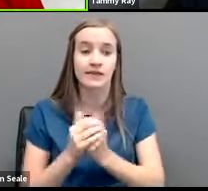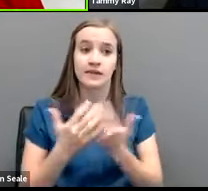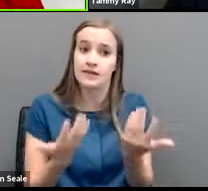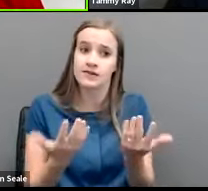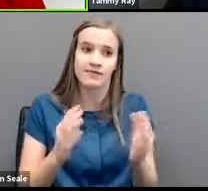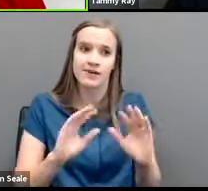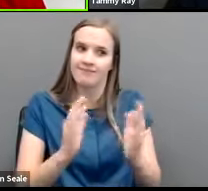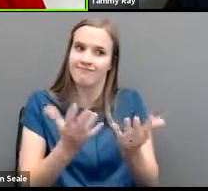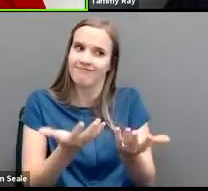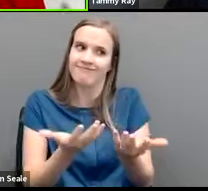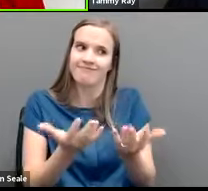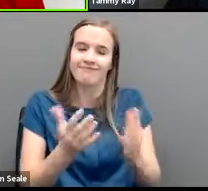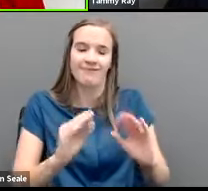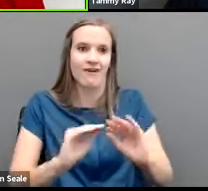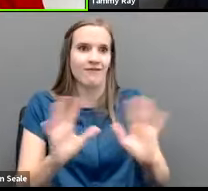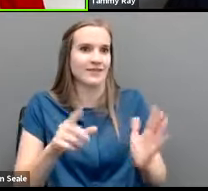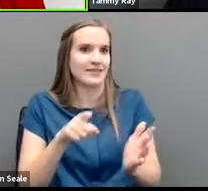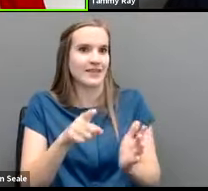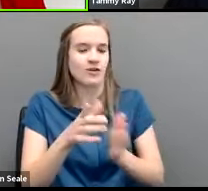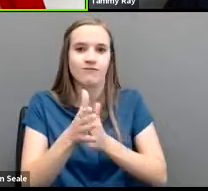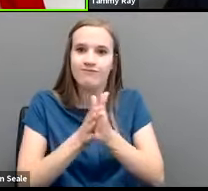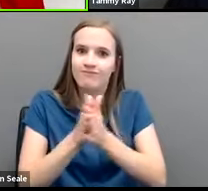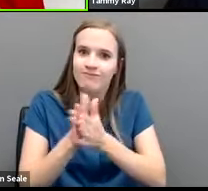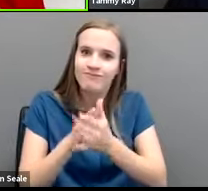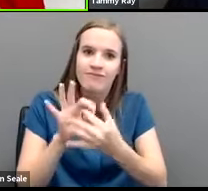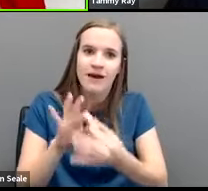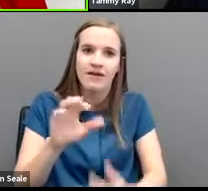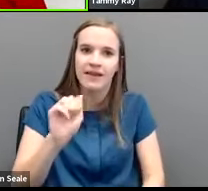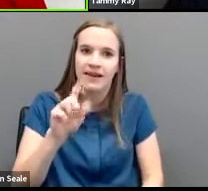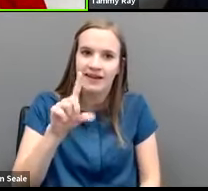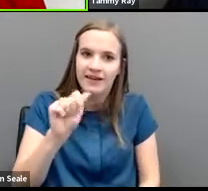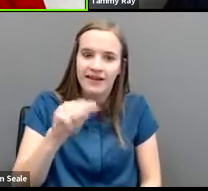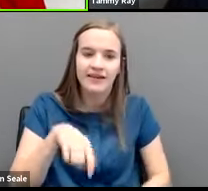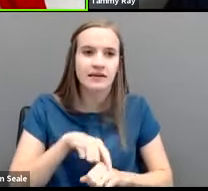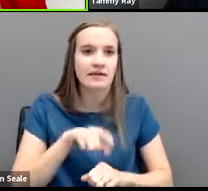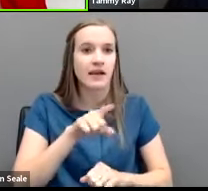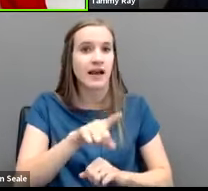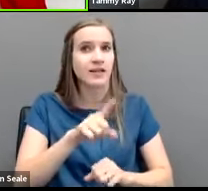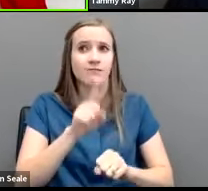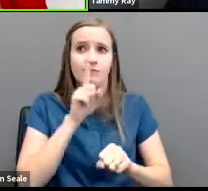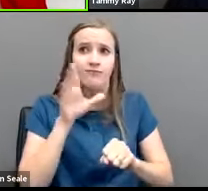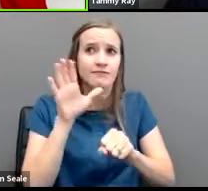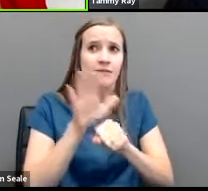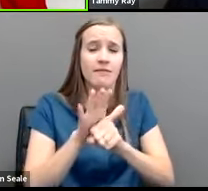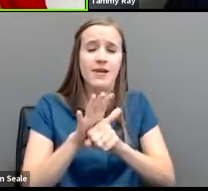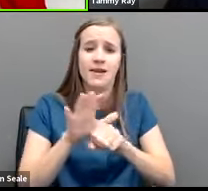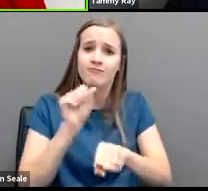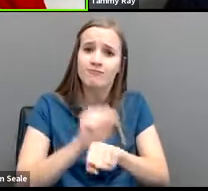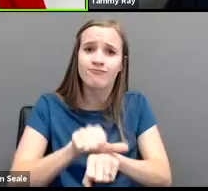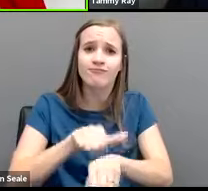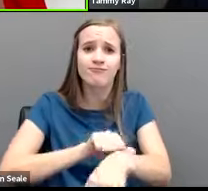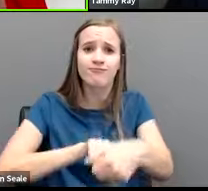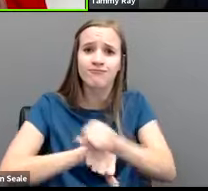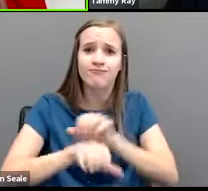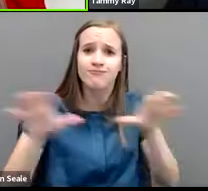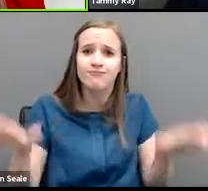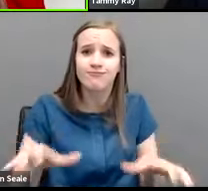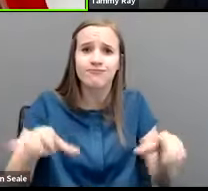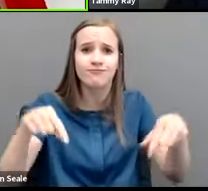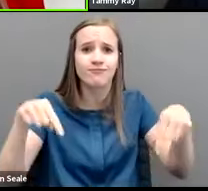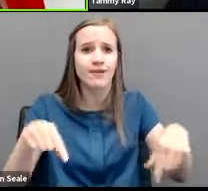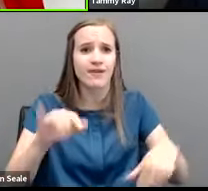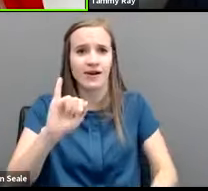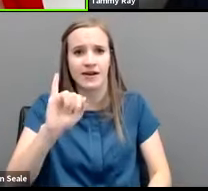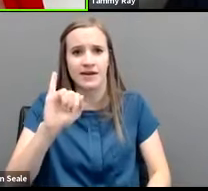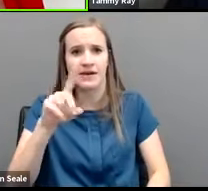had a long commitment to our community here in Idaho. So tell me,